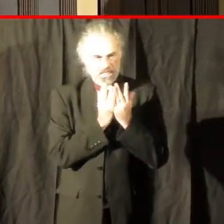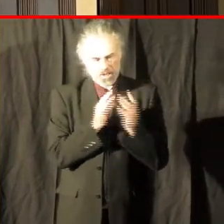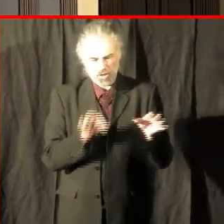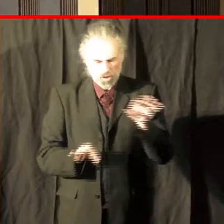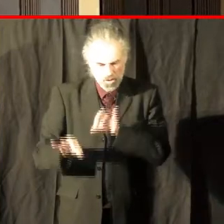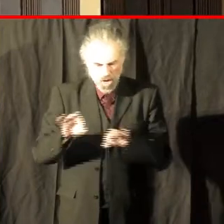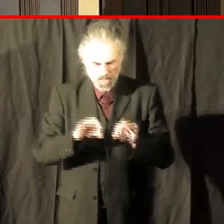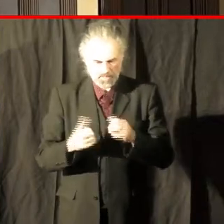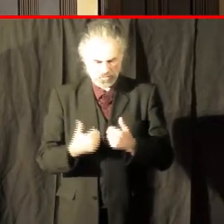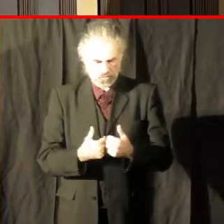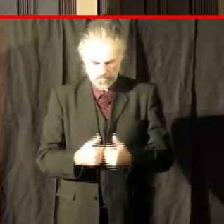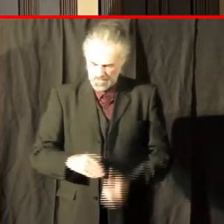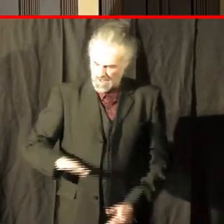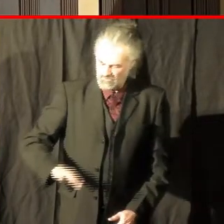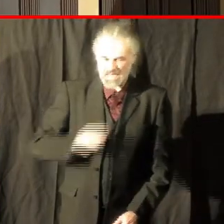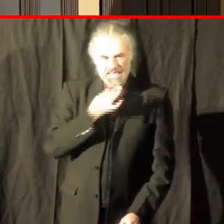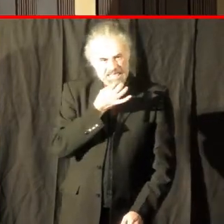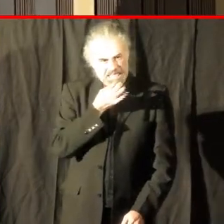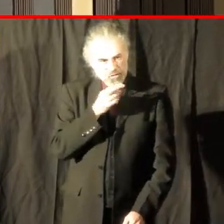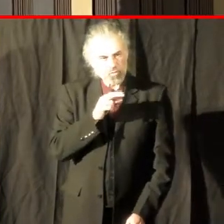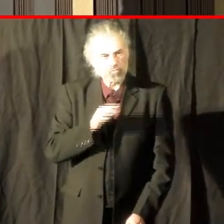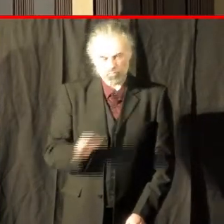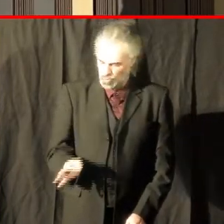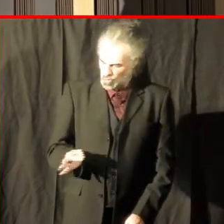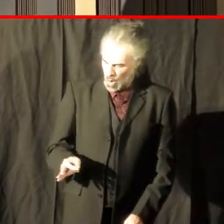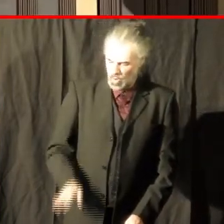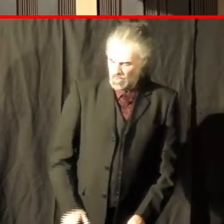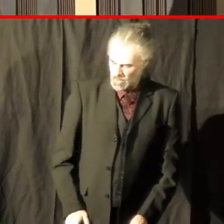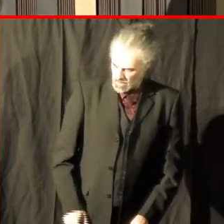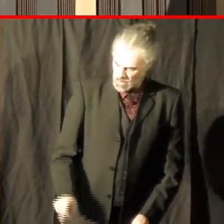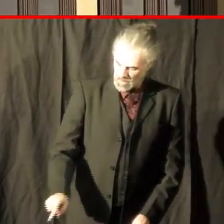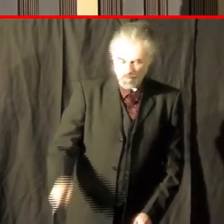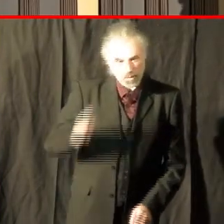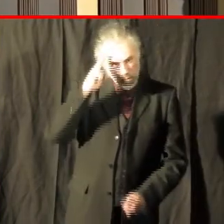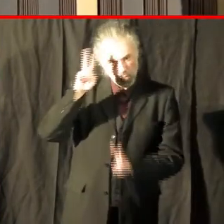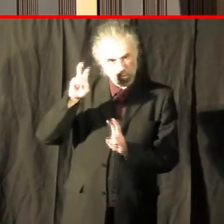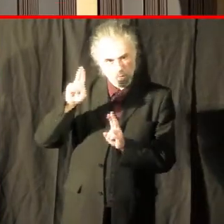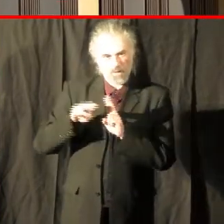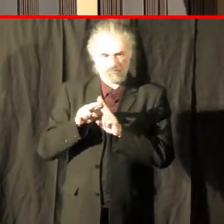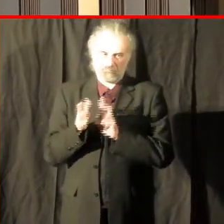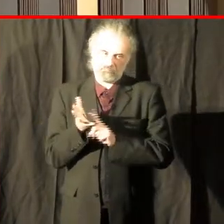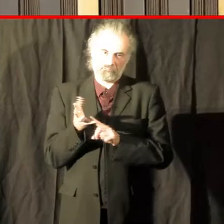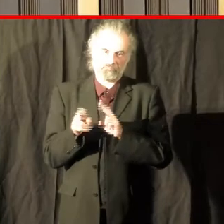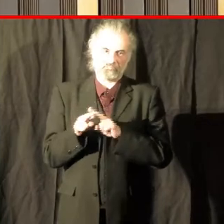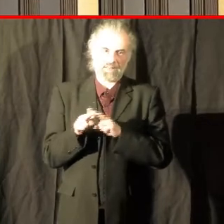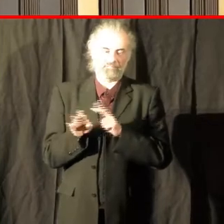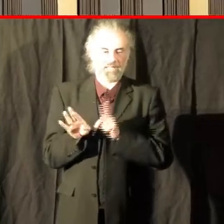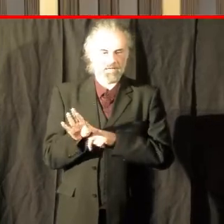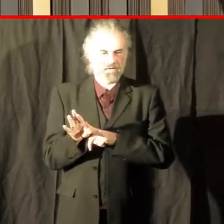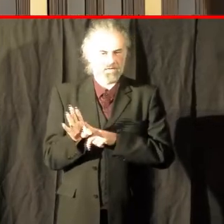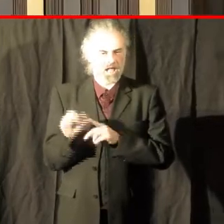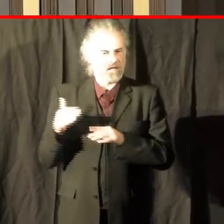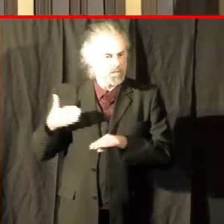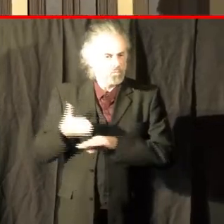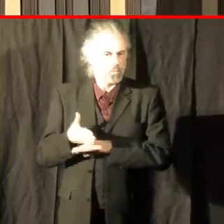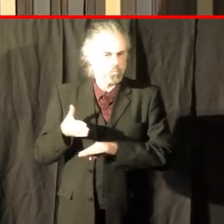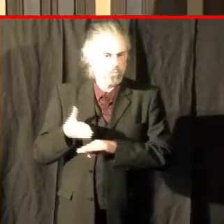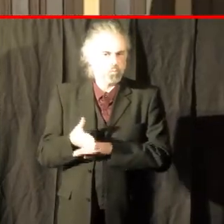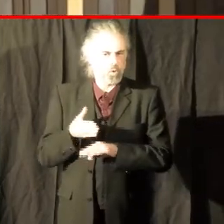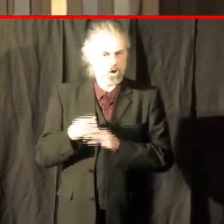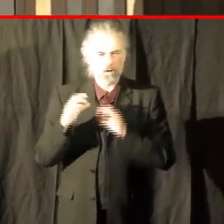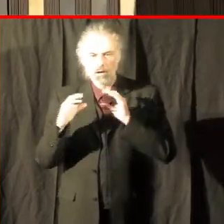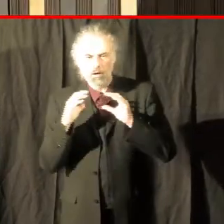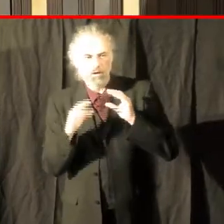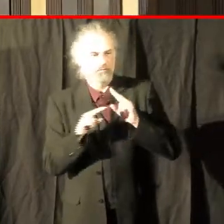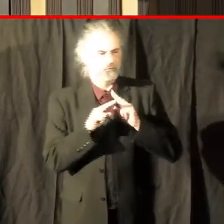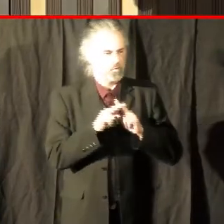little dog, and she calls it Fluffy. And she's been working in the science communication field for